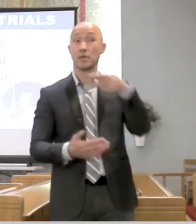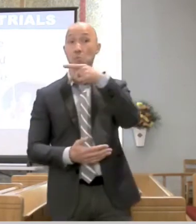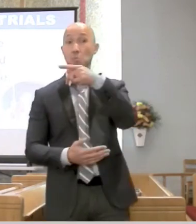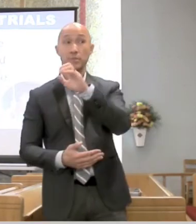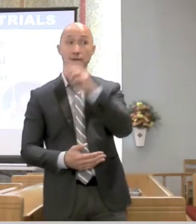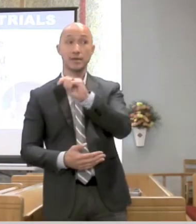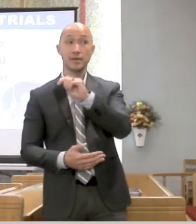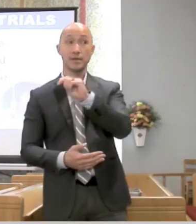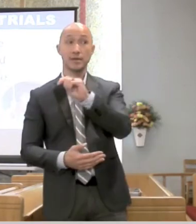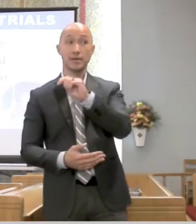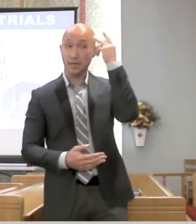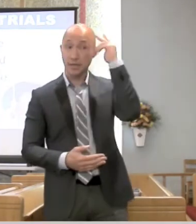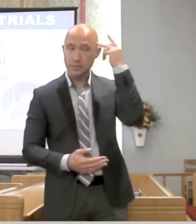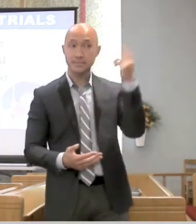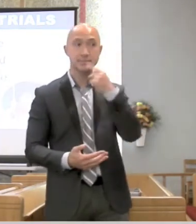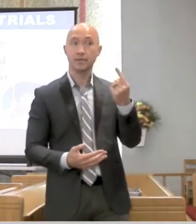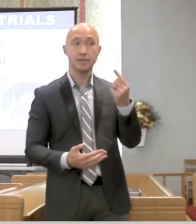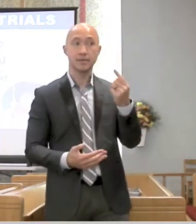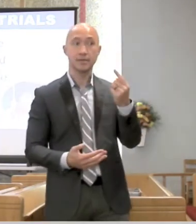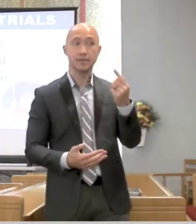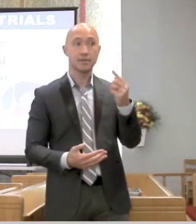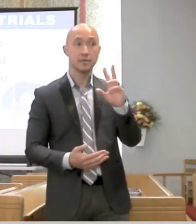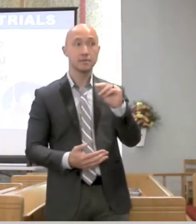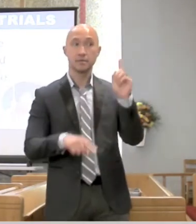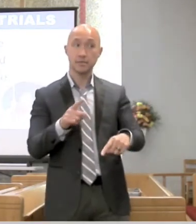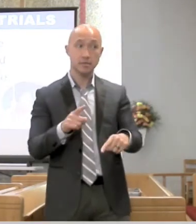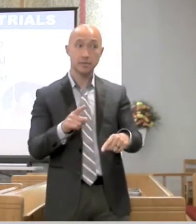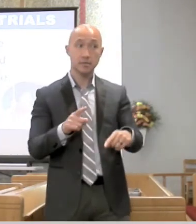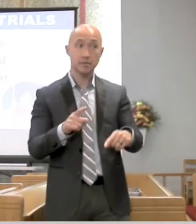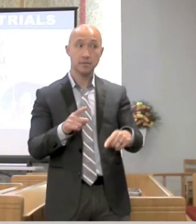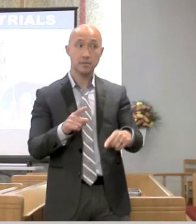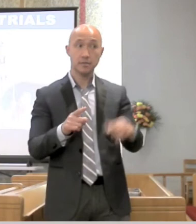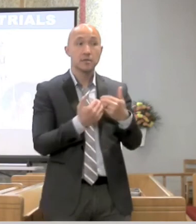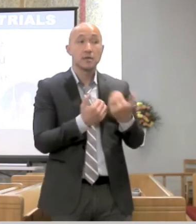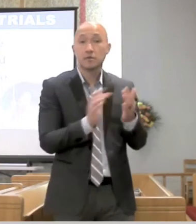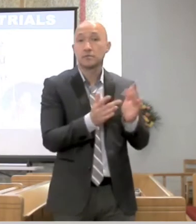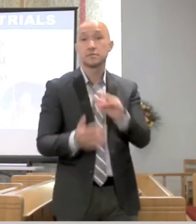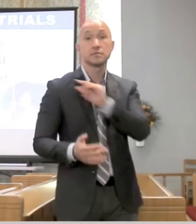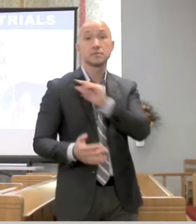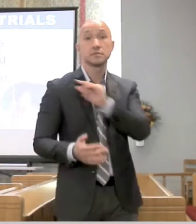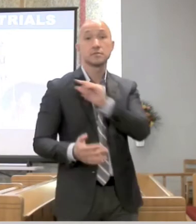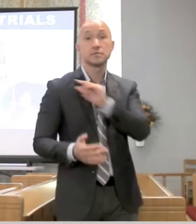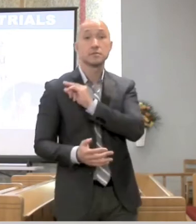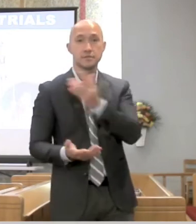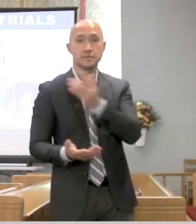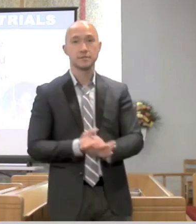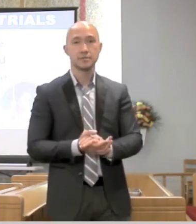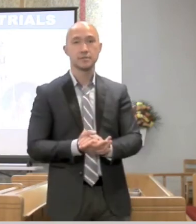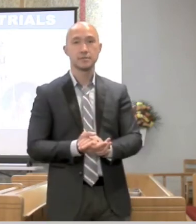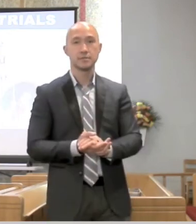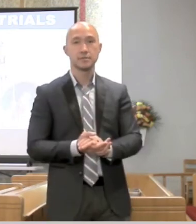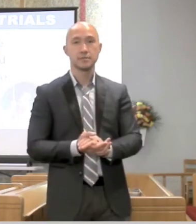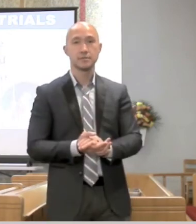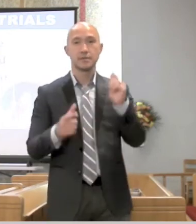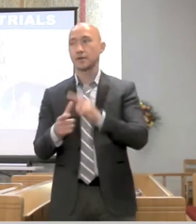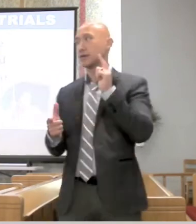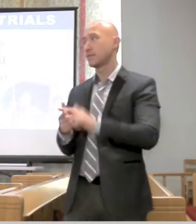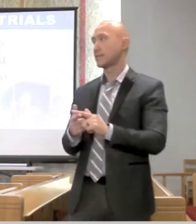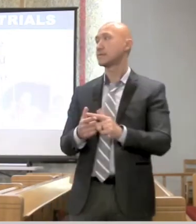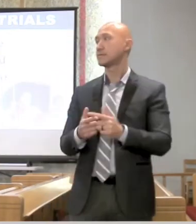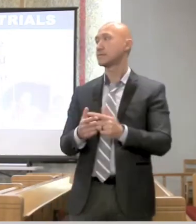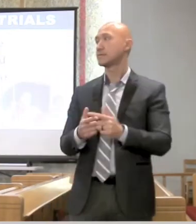things. What's your accusation? What are you accusing him of? And then when they tell him, he goes back and says, well, you try him by your